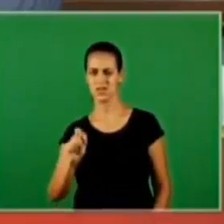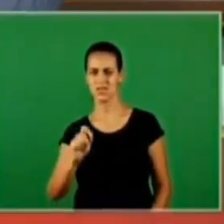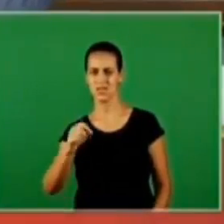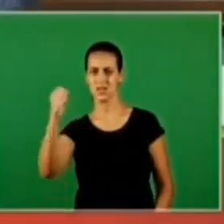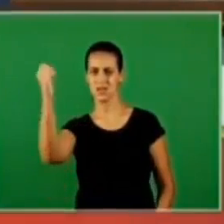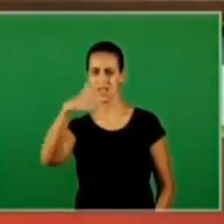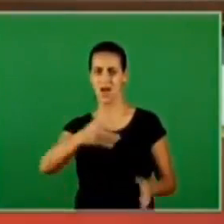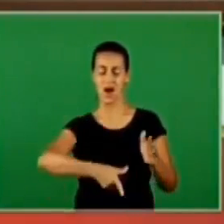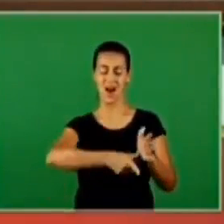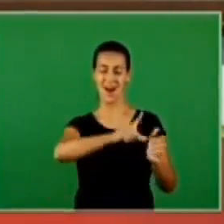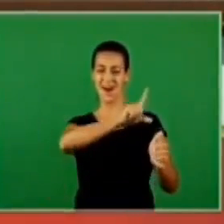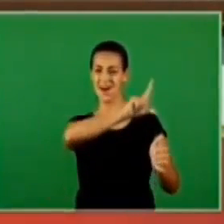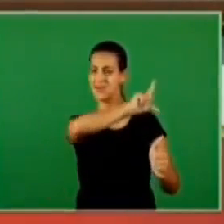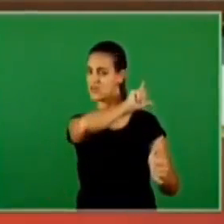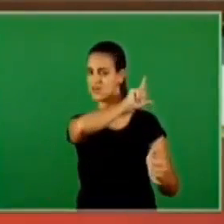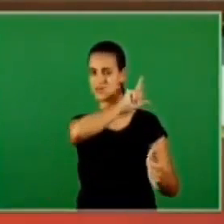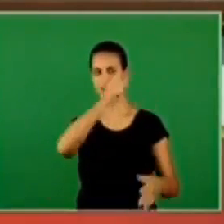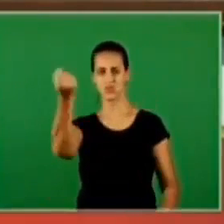illuminated the world